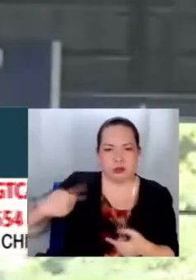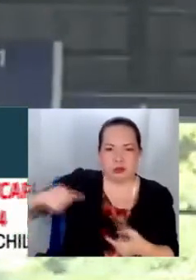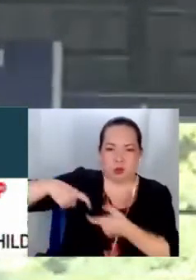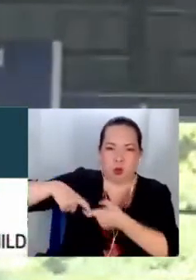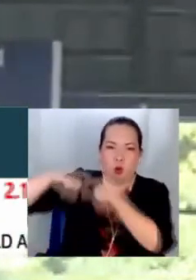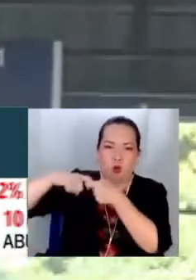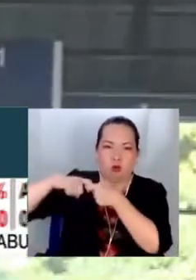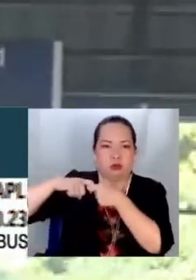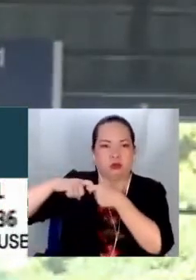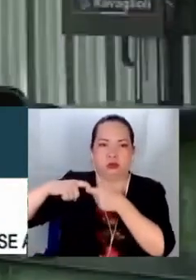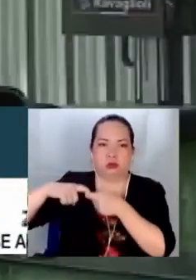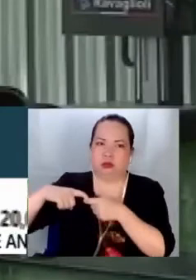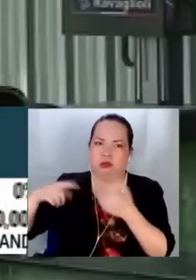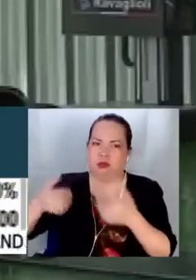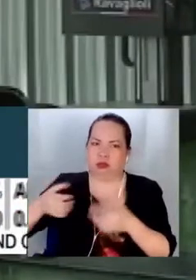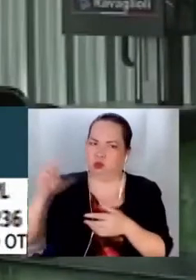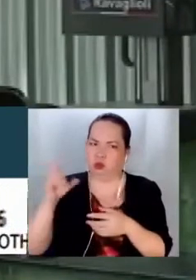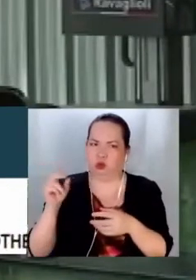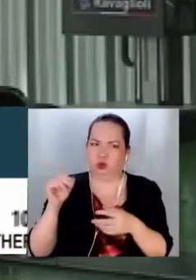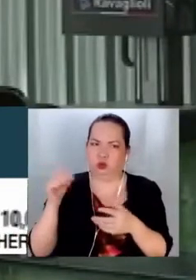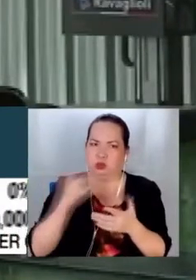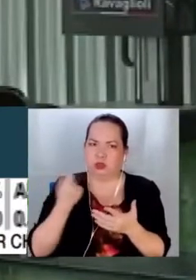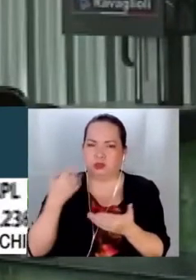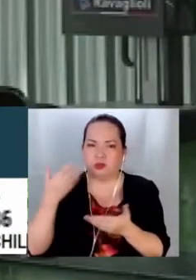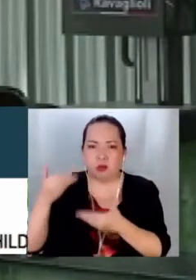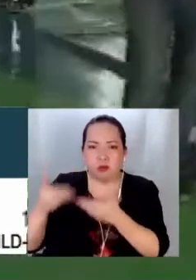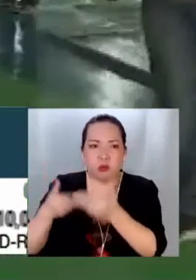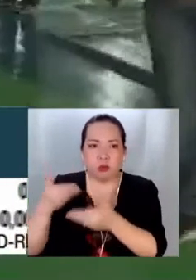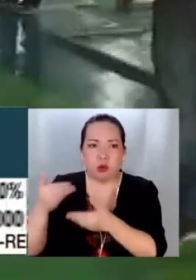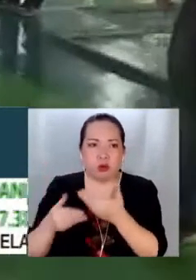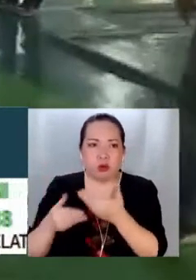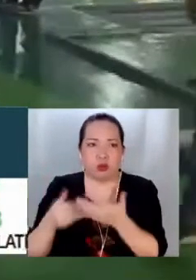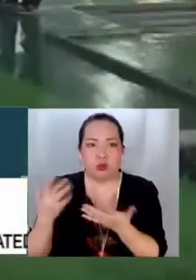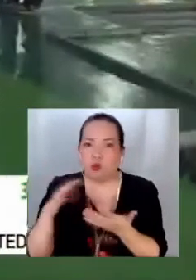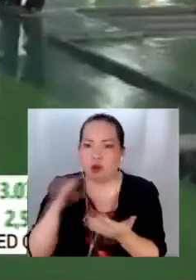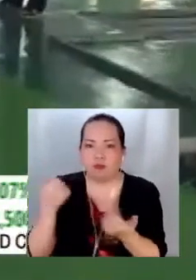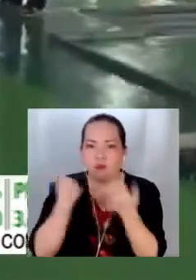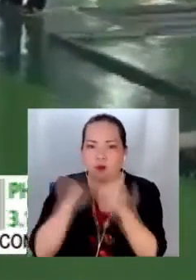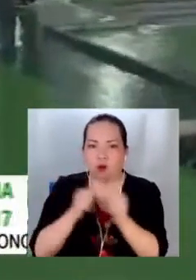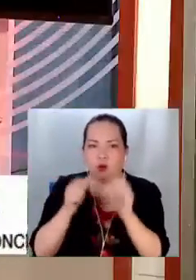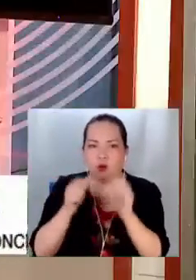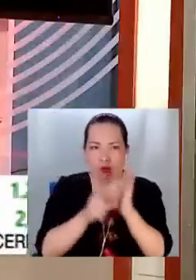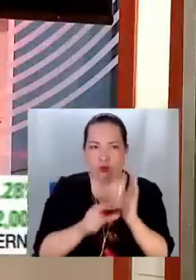PMVICs, arguing their operations are not based on any law.